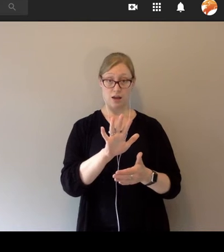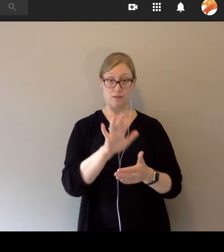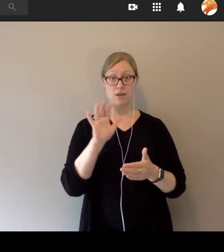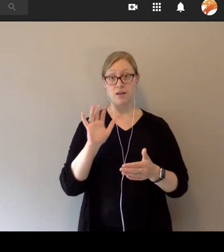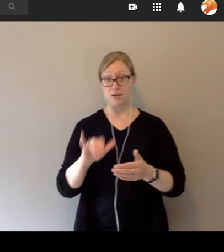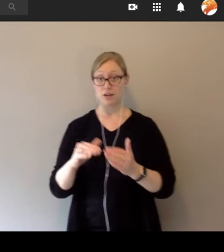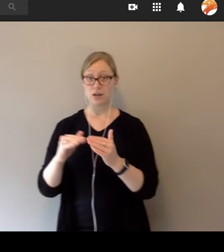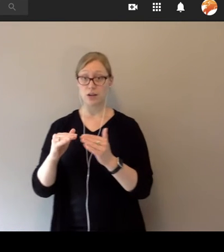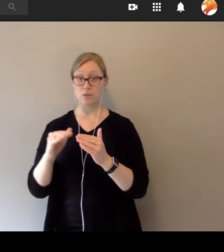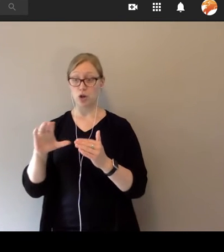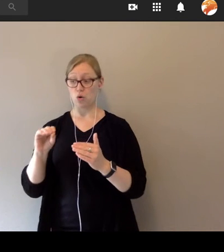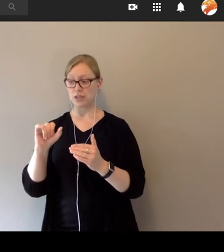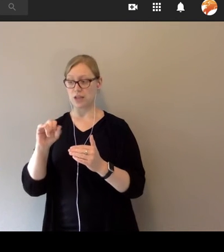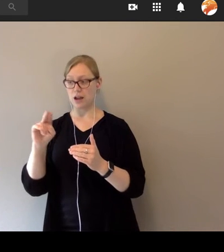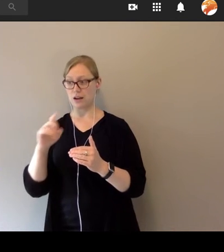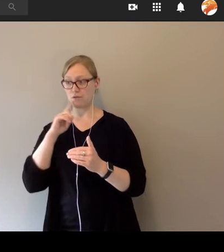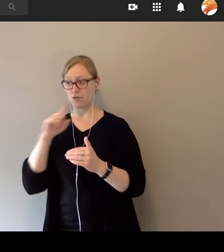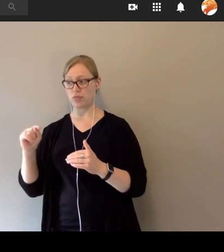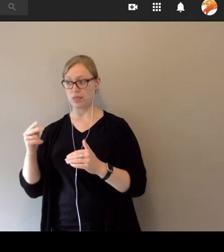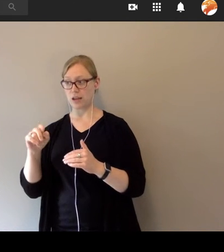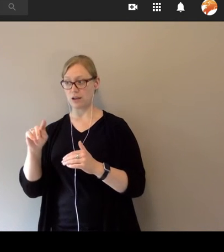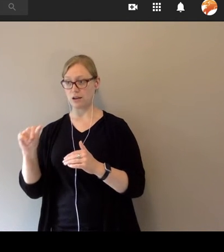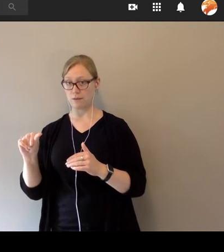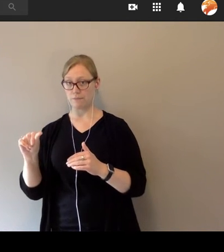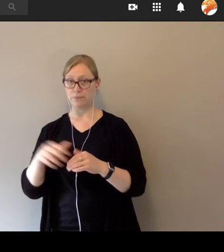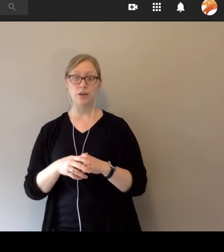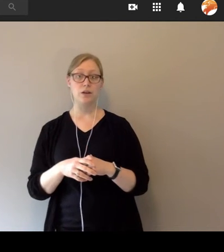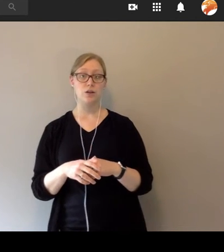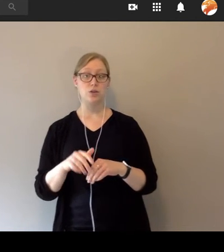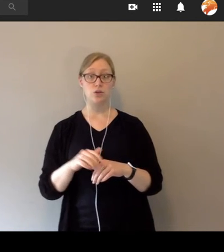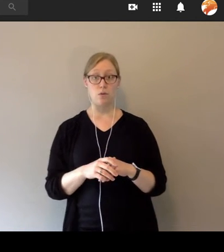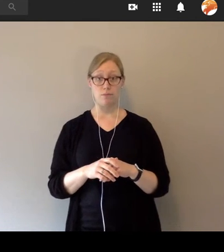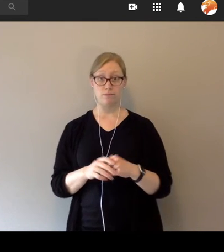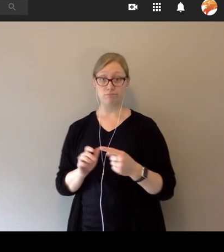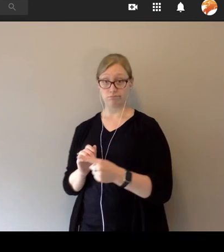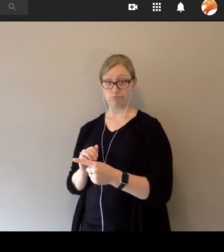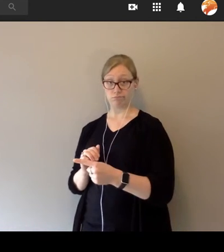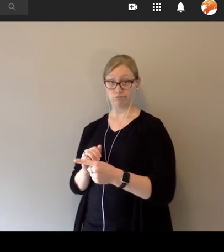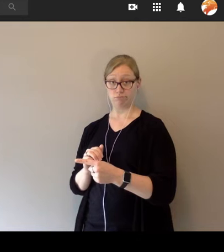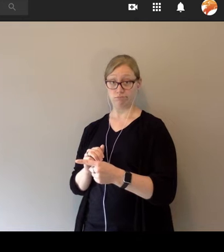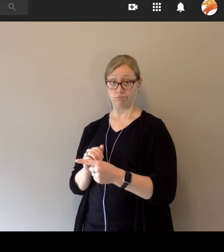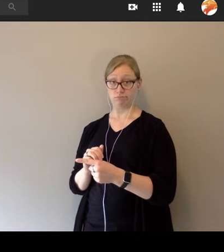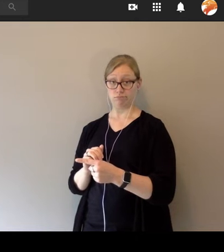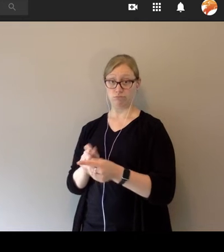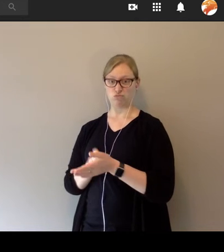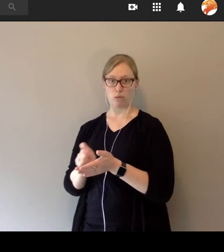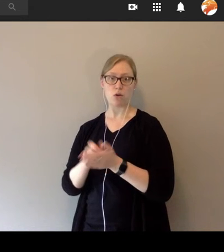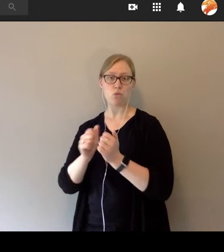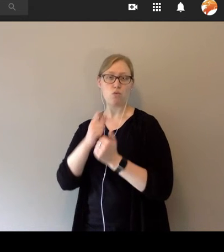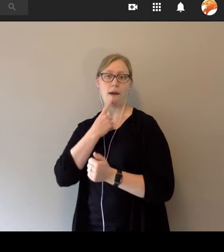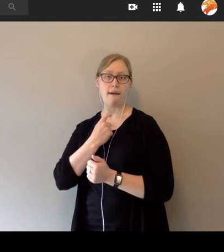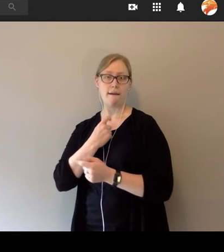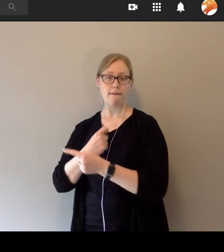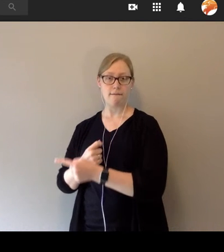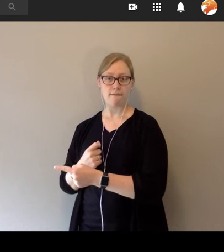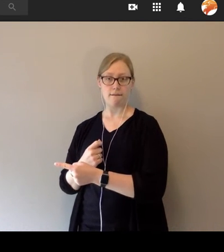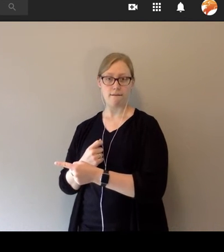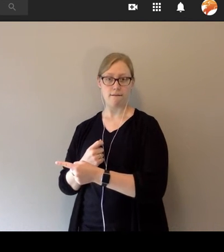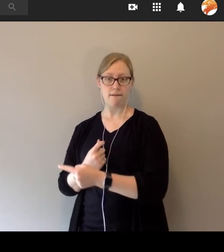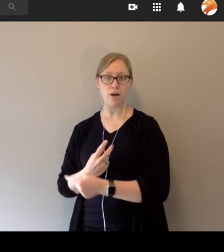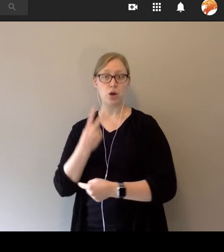theta minus 45 plus theta is going to be 90. So 2 theta